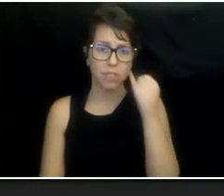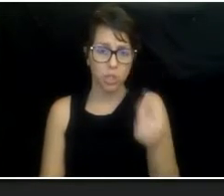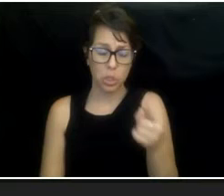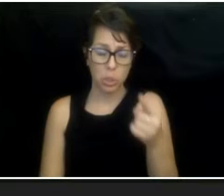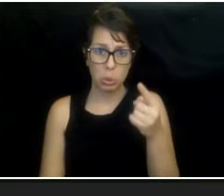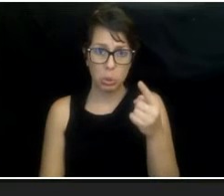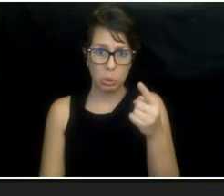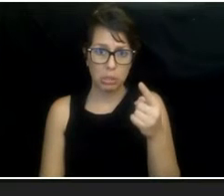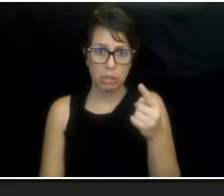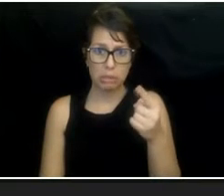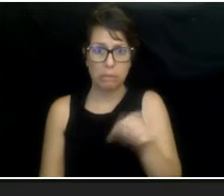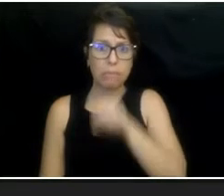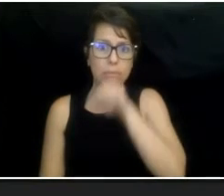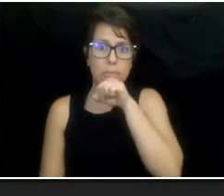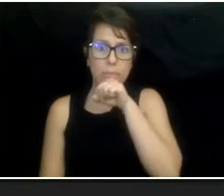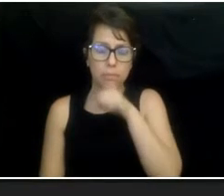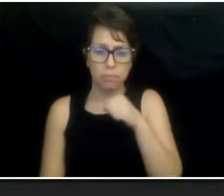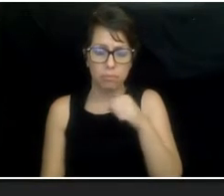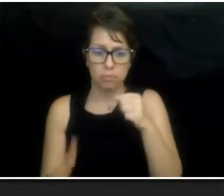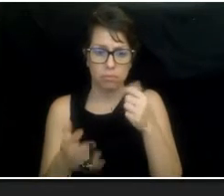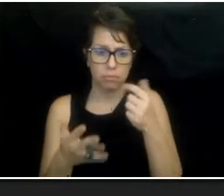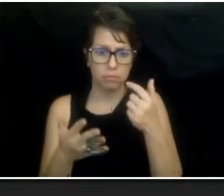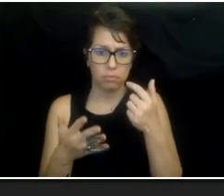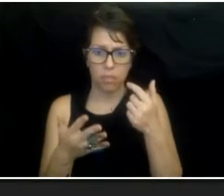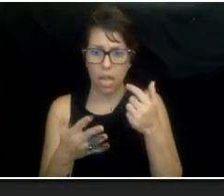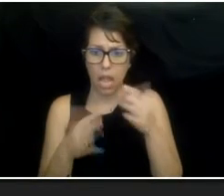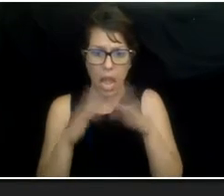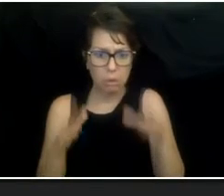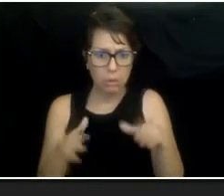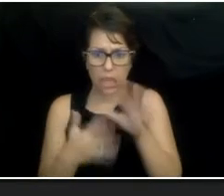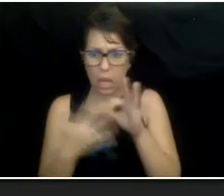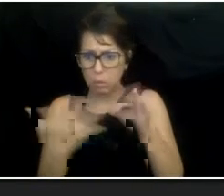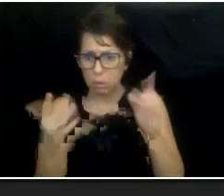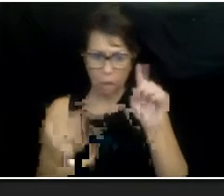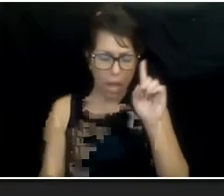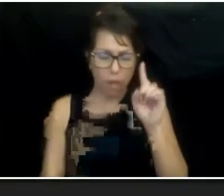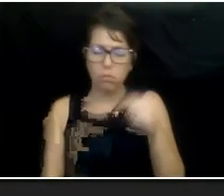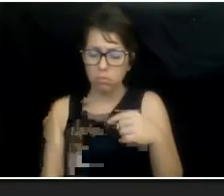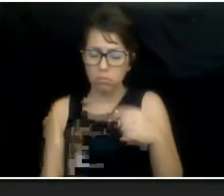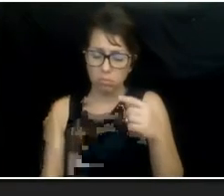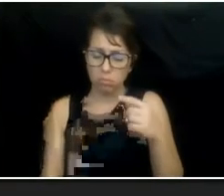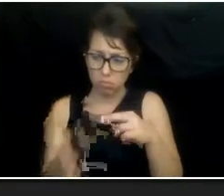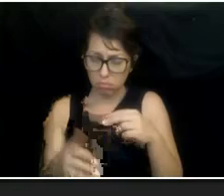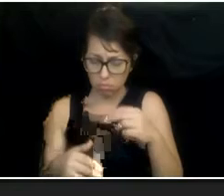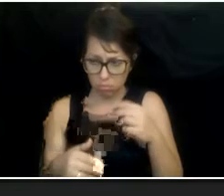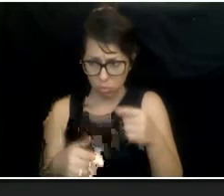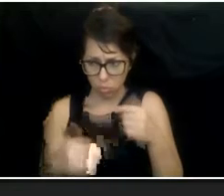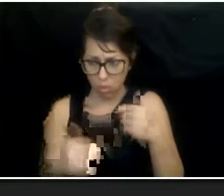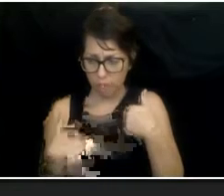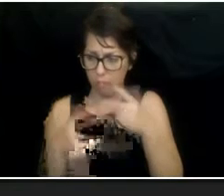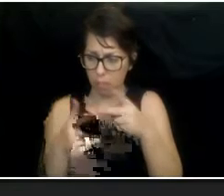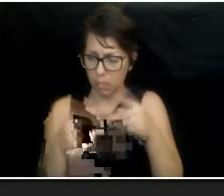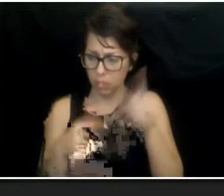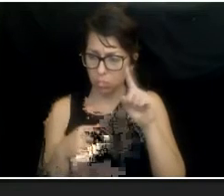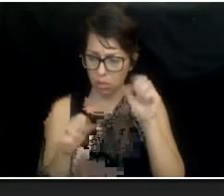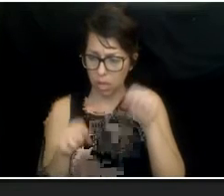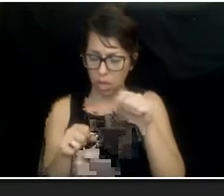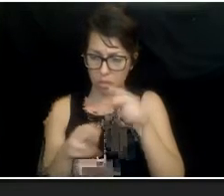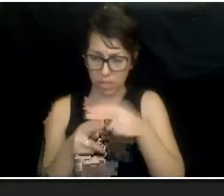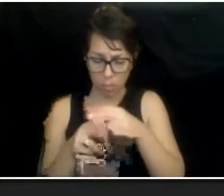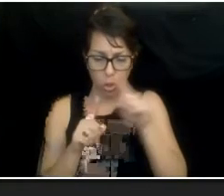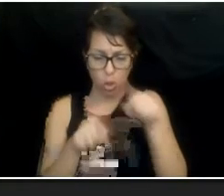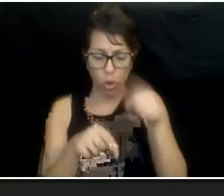sure that that is actually the case um and that it's very streamlined in terms of how they go about doing